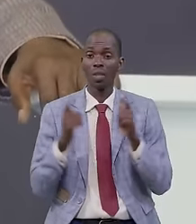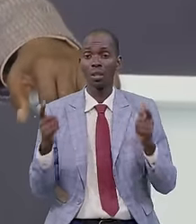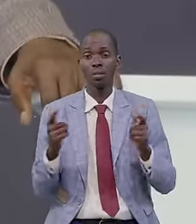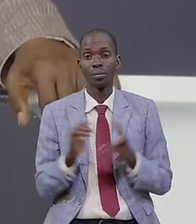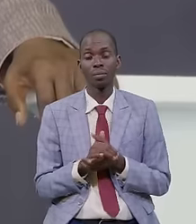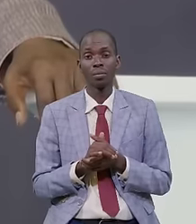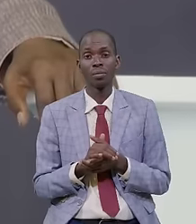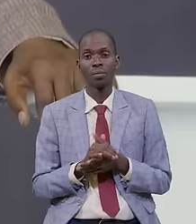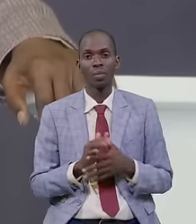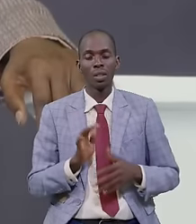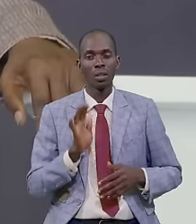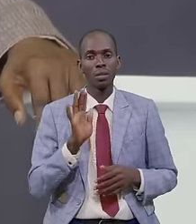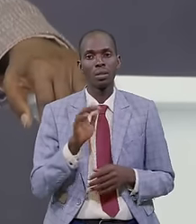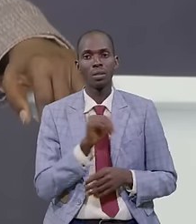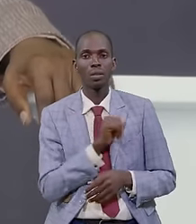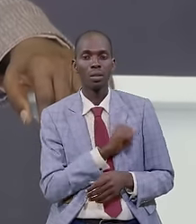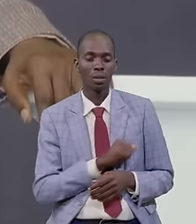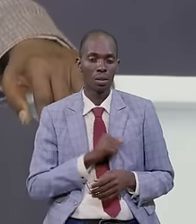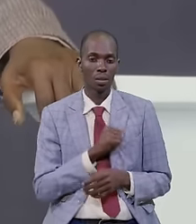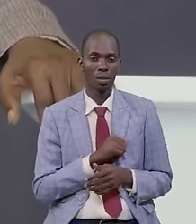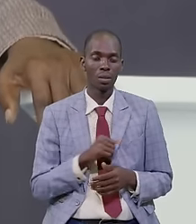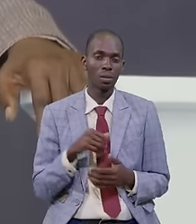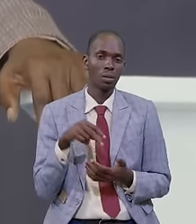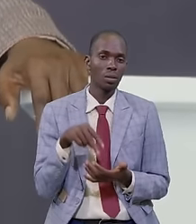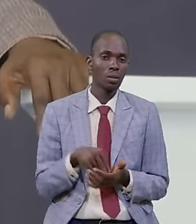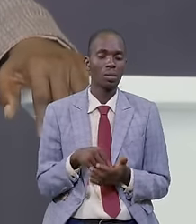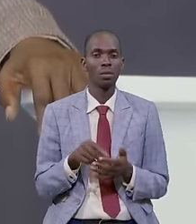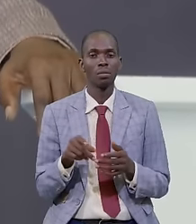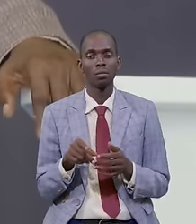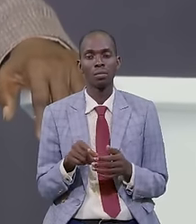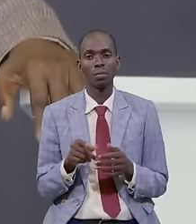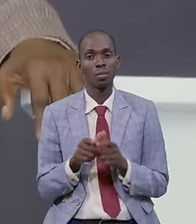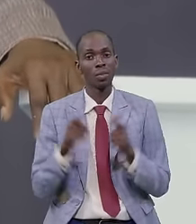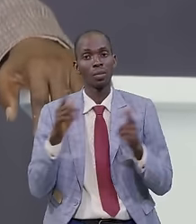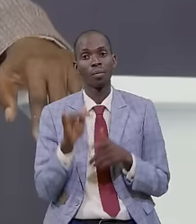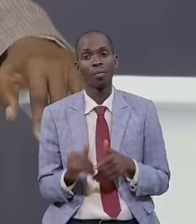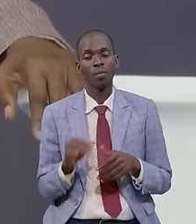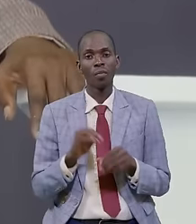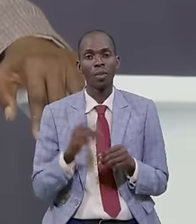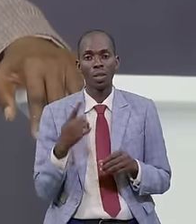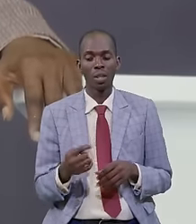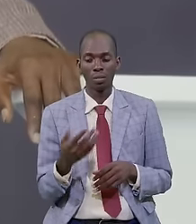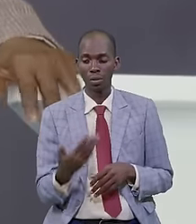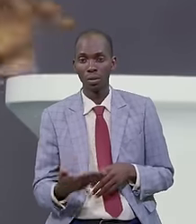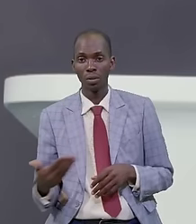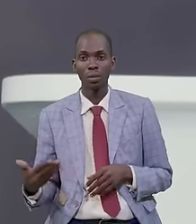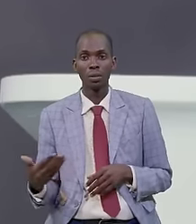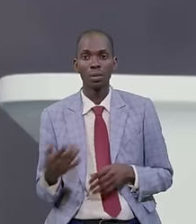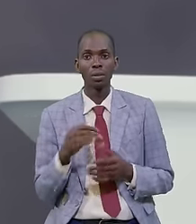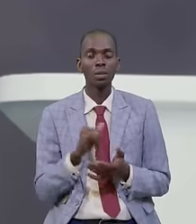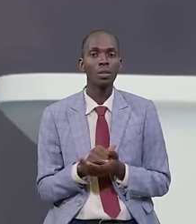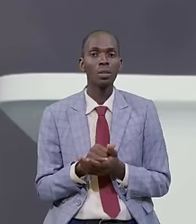His life stood out. In the subject, academics, stood out. In